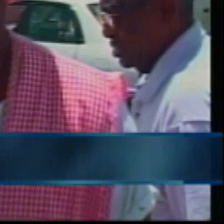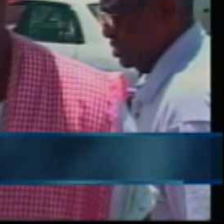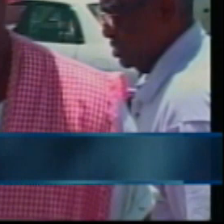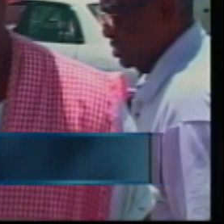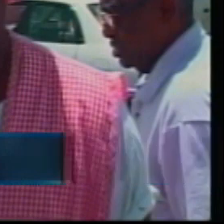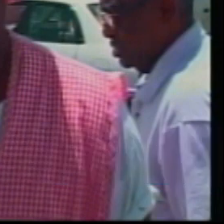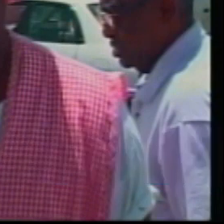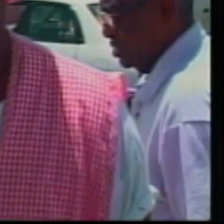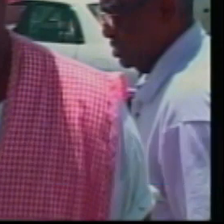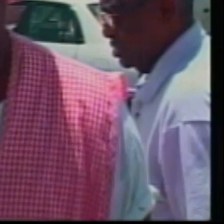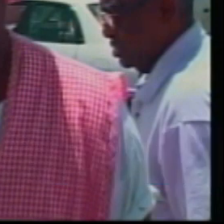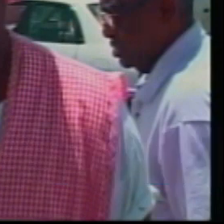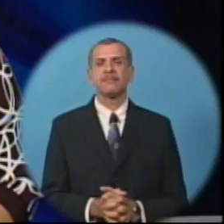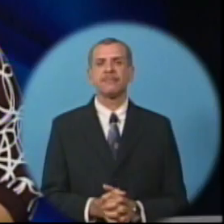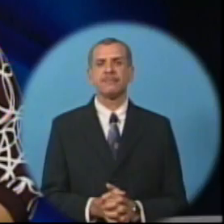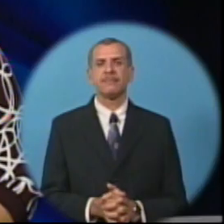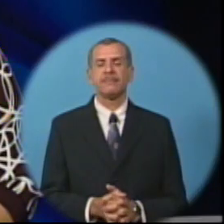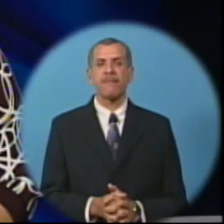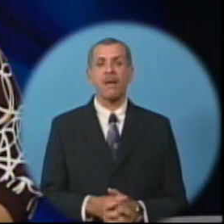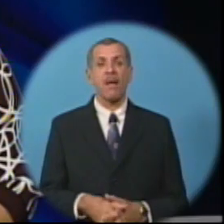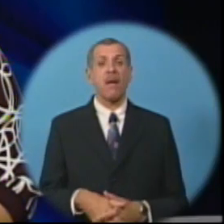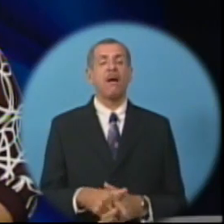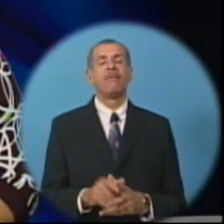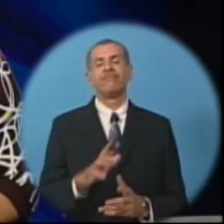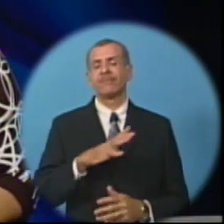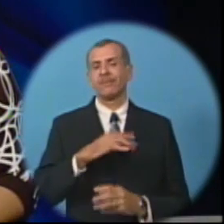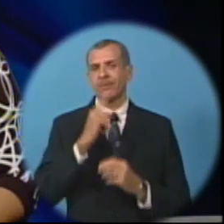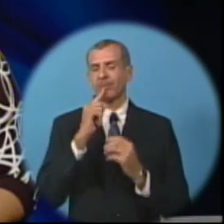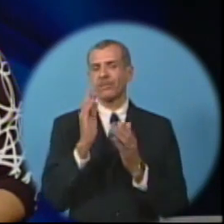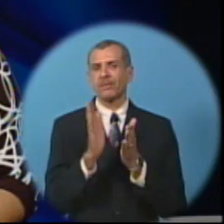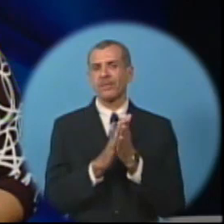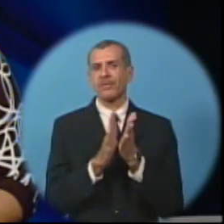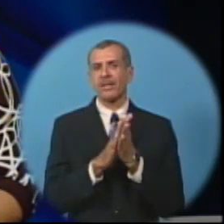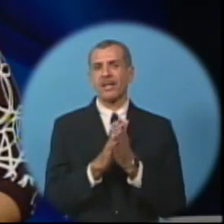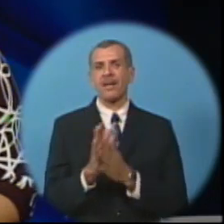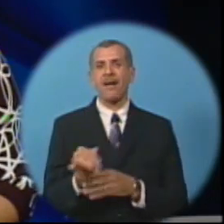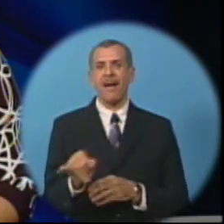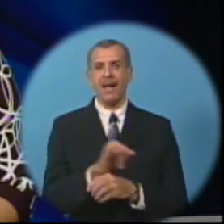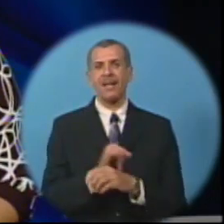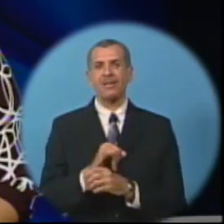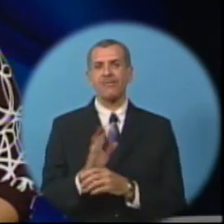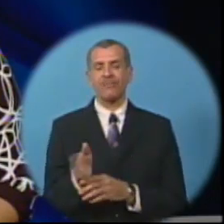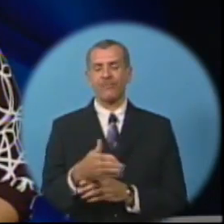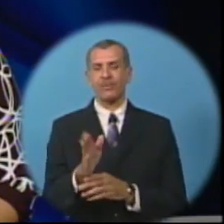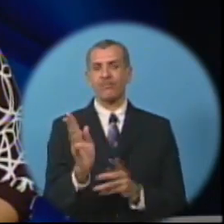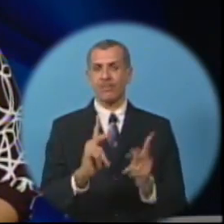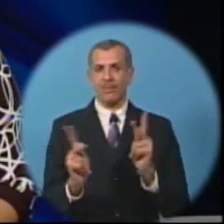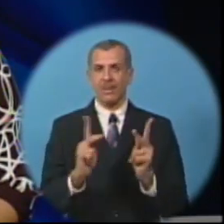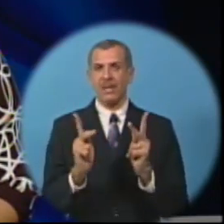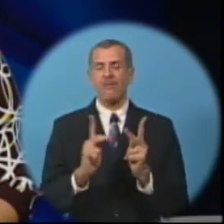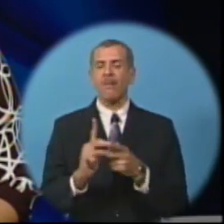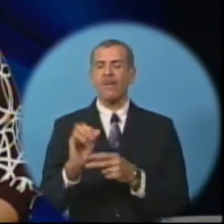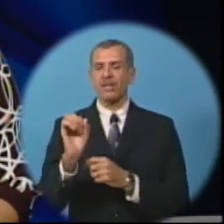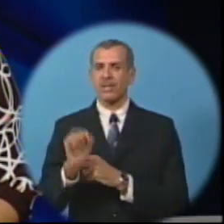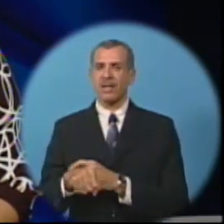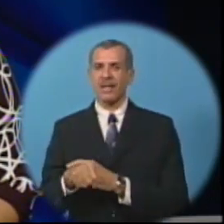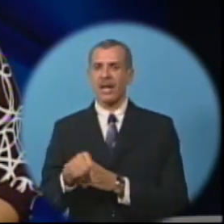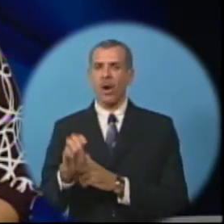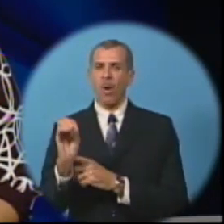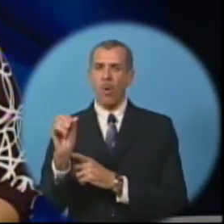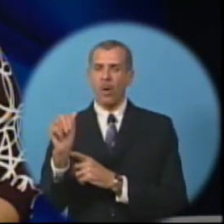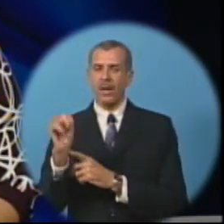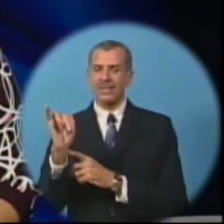accommodate the growth. A fitting tribute to the island's Fisherfolk, particularly those in the southern fishing village at Oyston's in